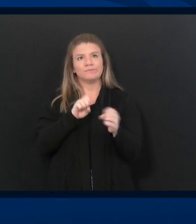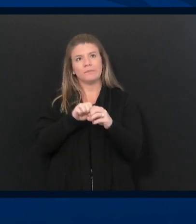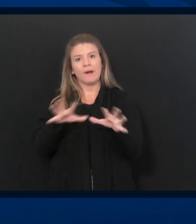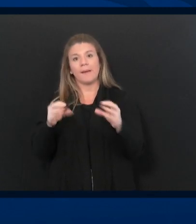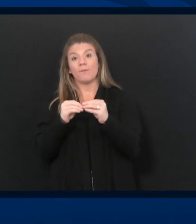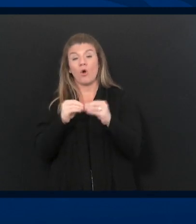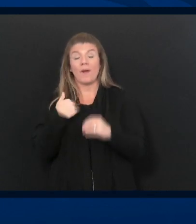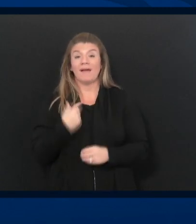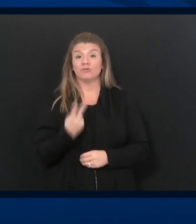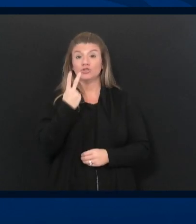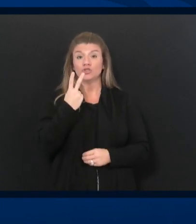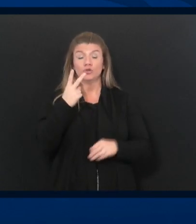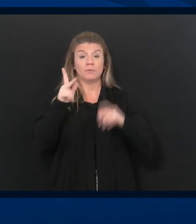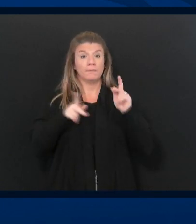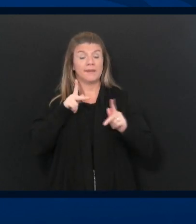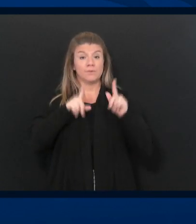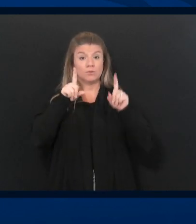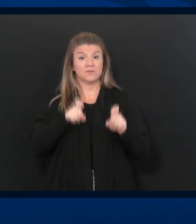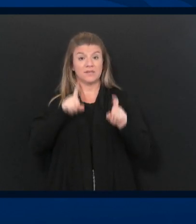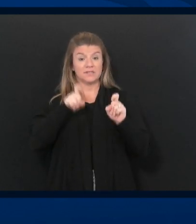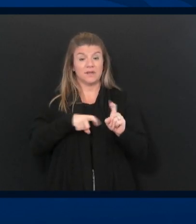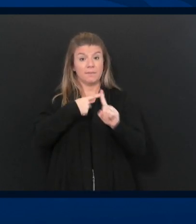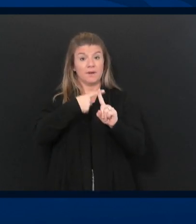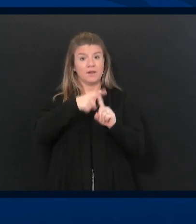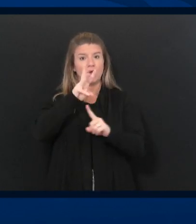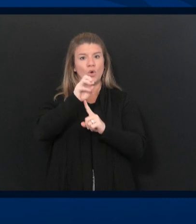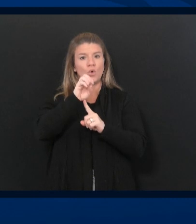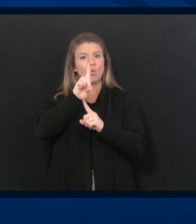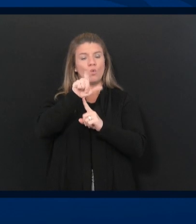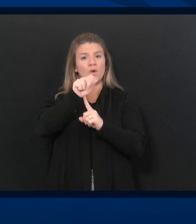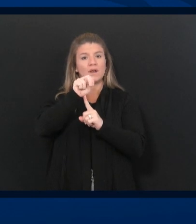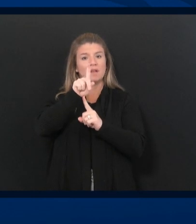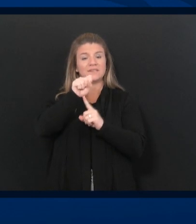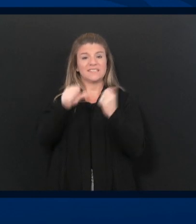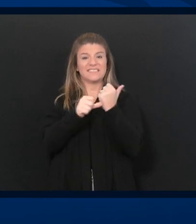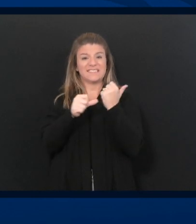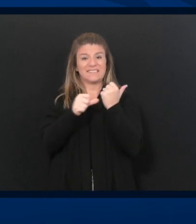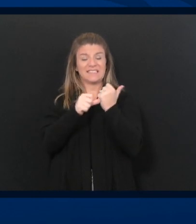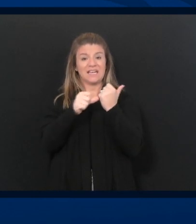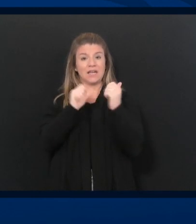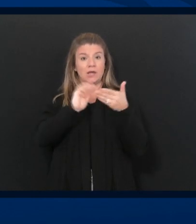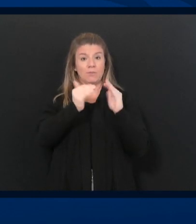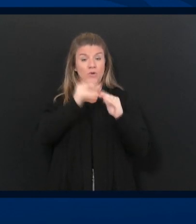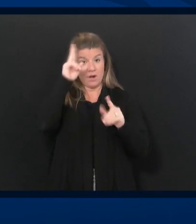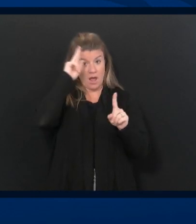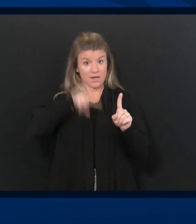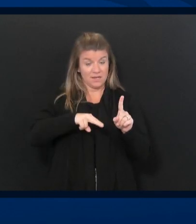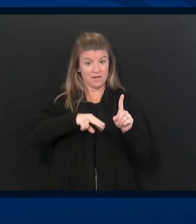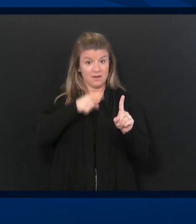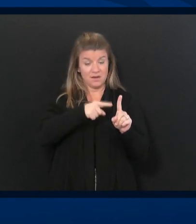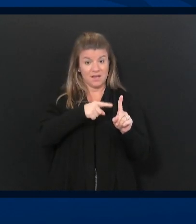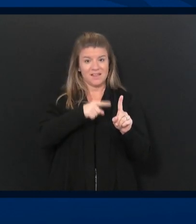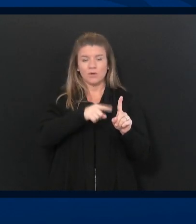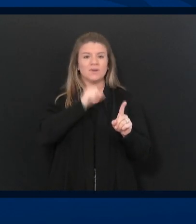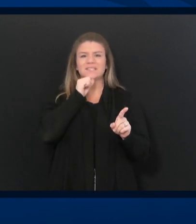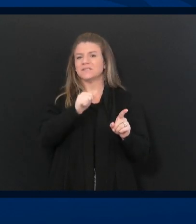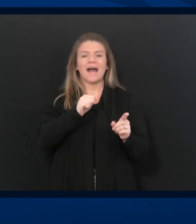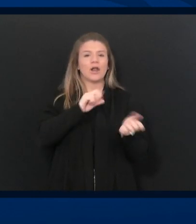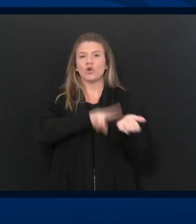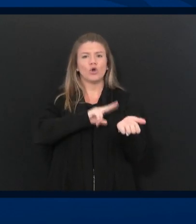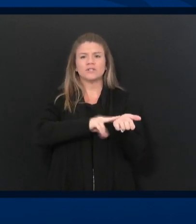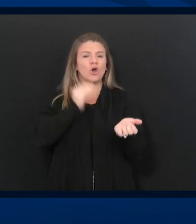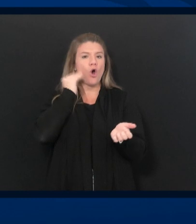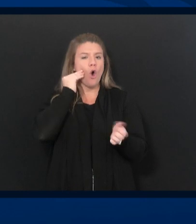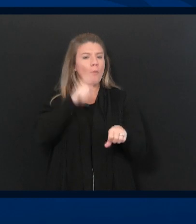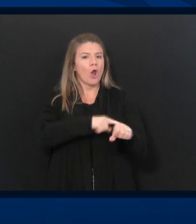people who have tested positive at the Woodlands Assisted Living community in Huntington. So while that is not a nursing home or long-term